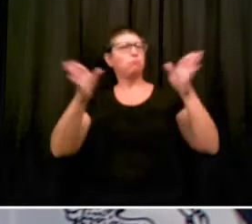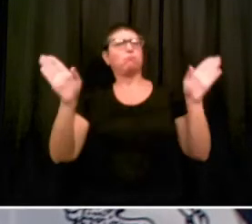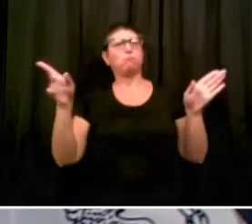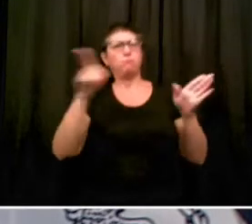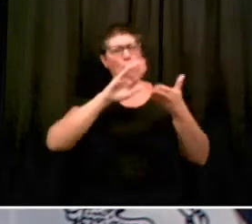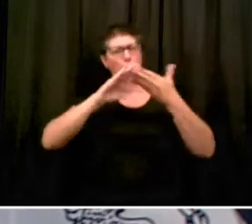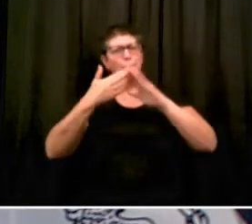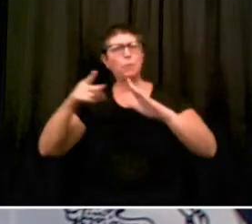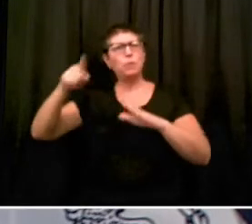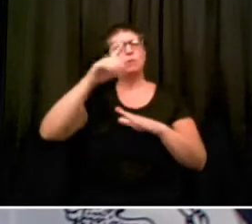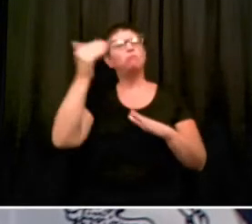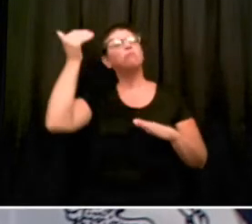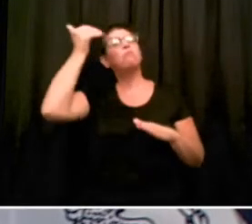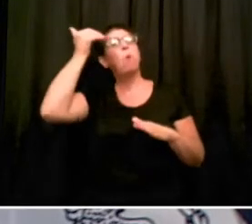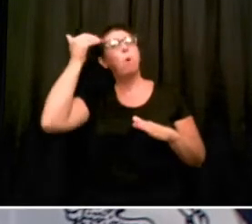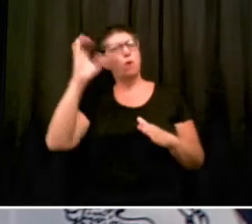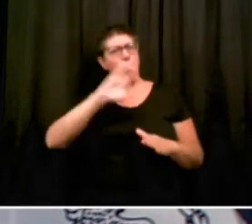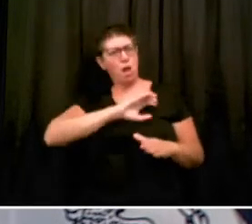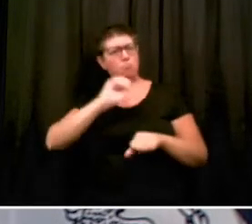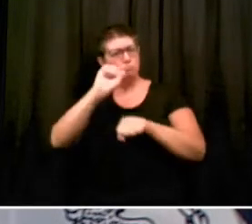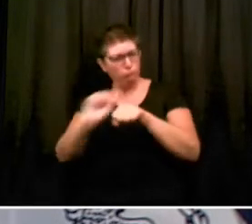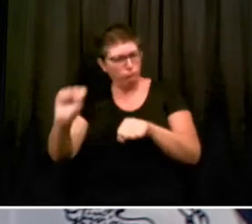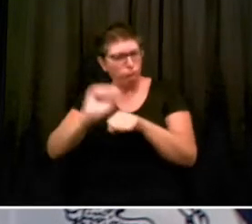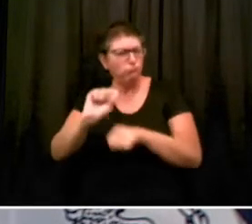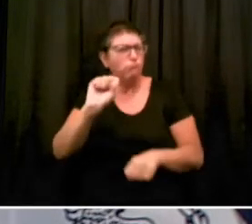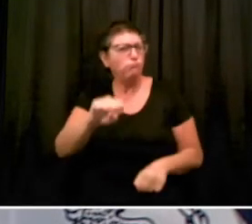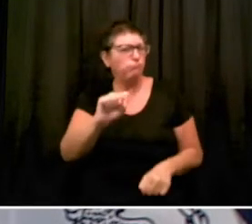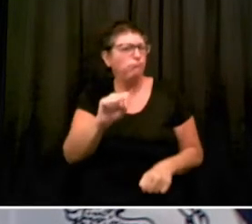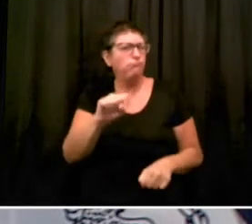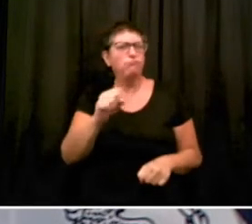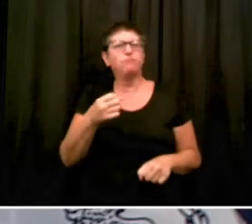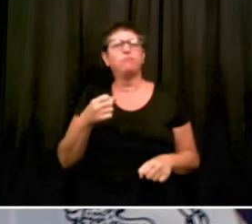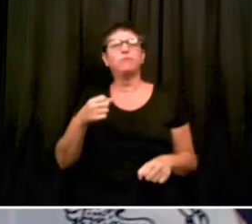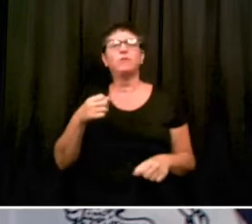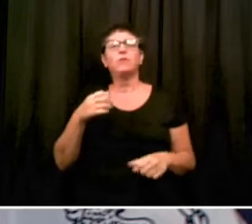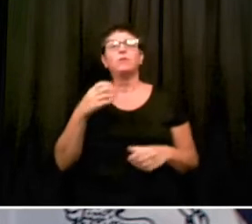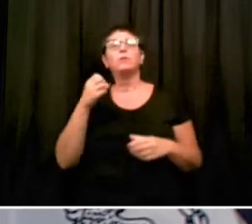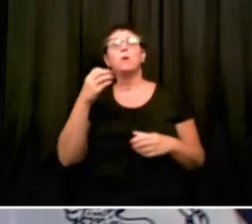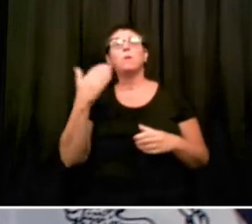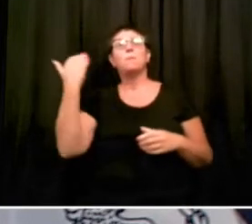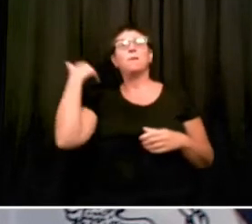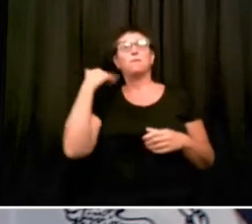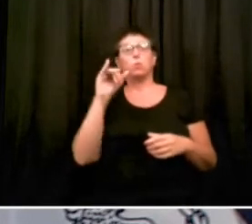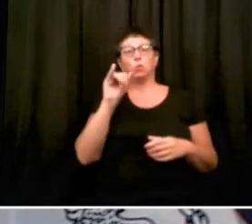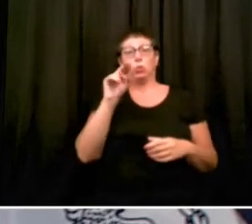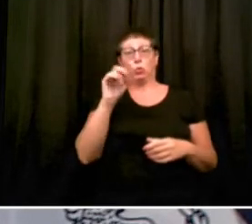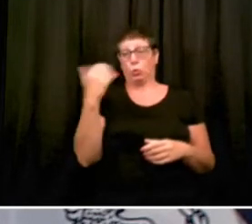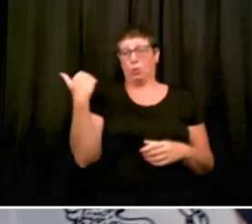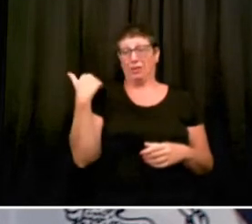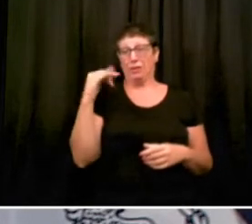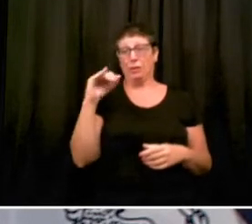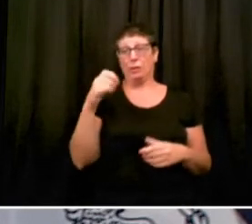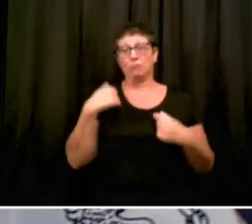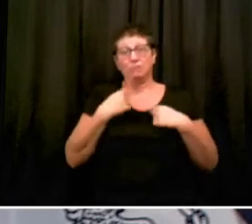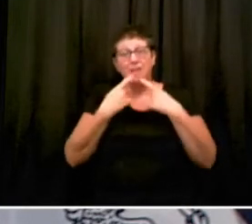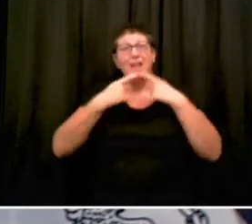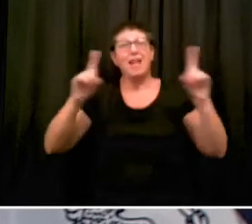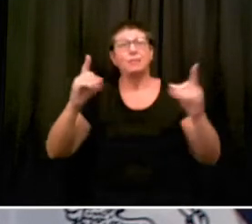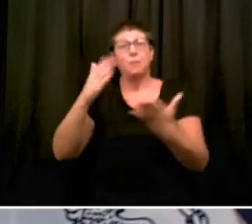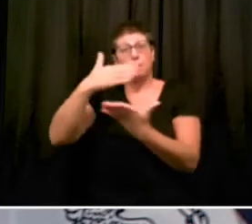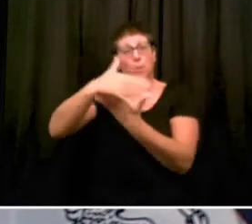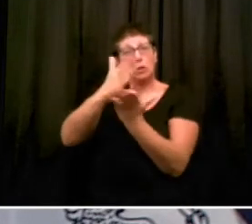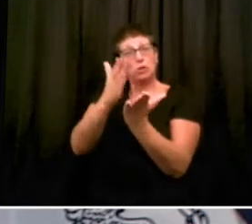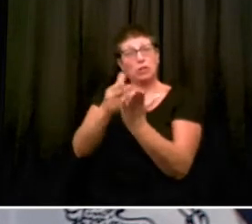this crisis where there were going to be fewer police officers. There was going to be less overtime. New Yorkers are smart people.